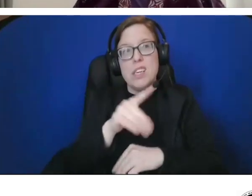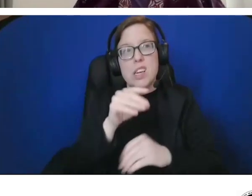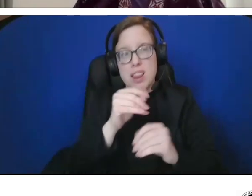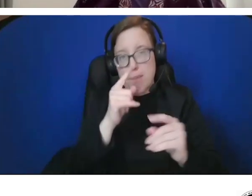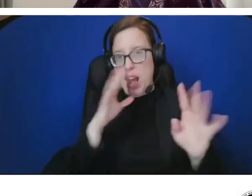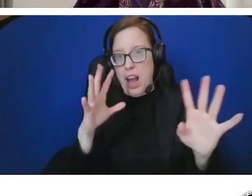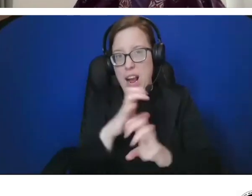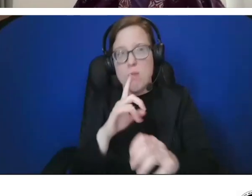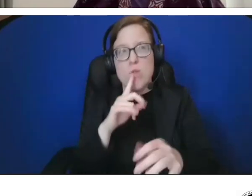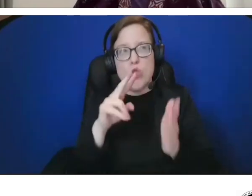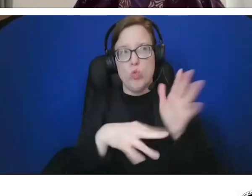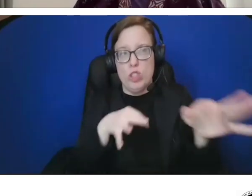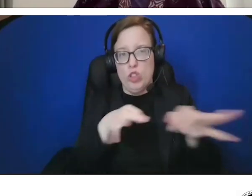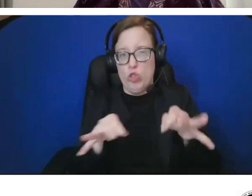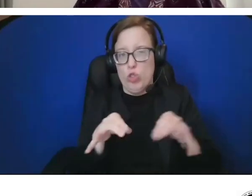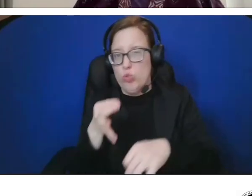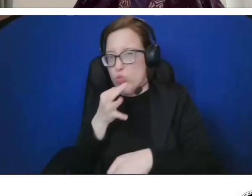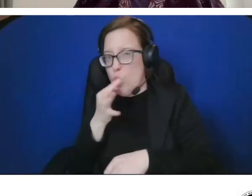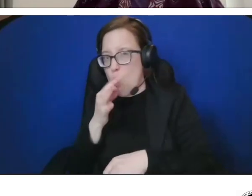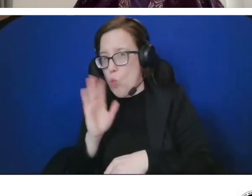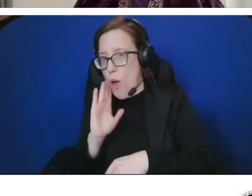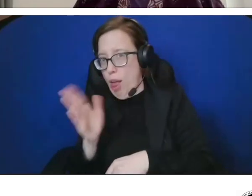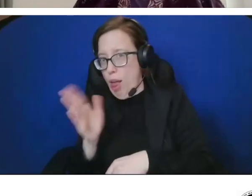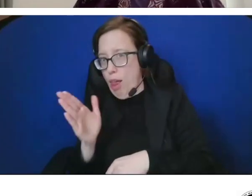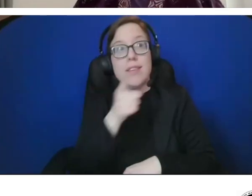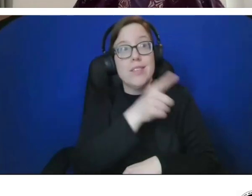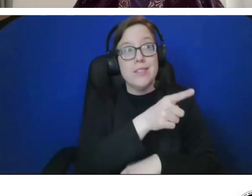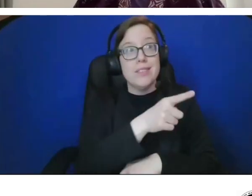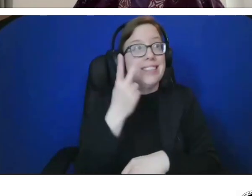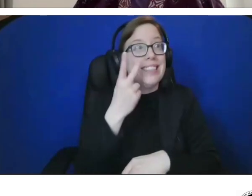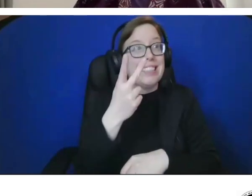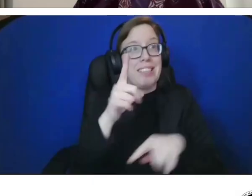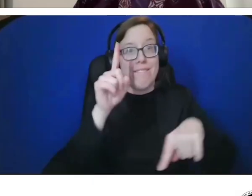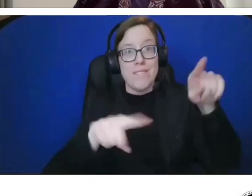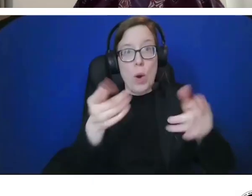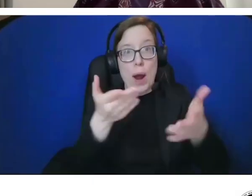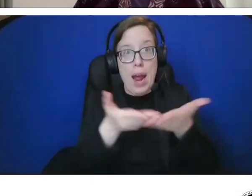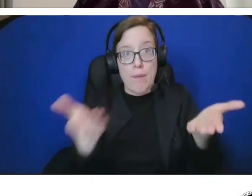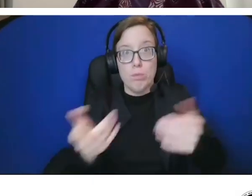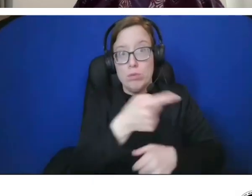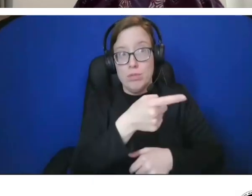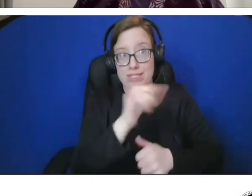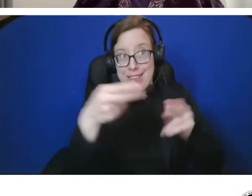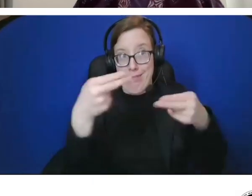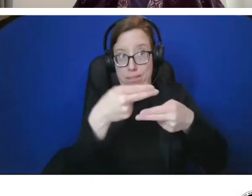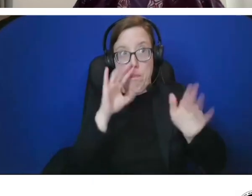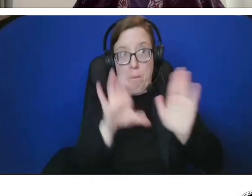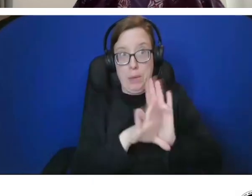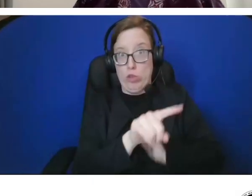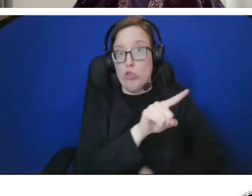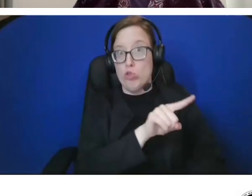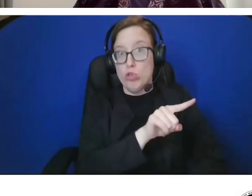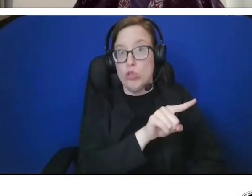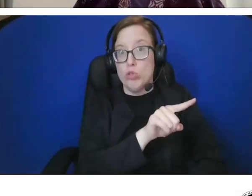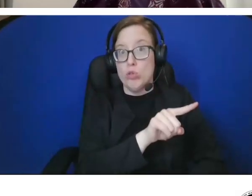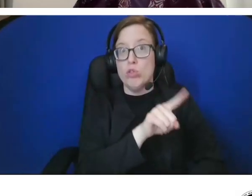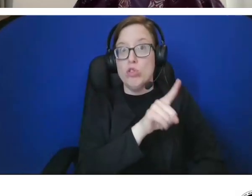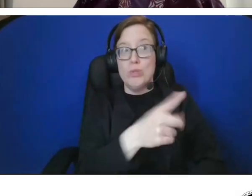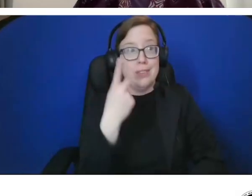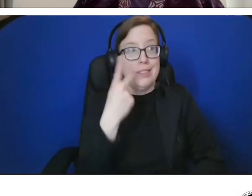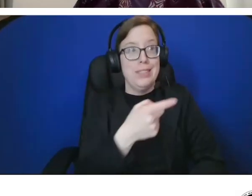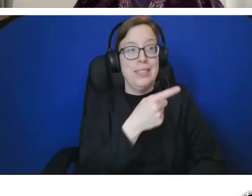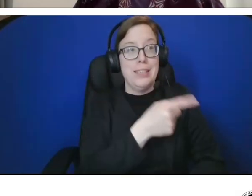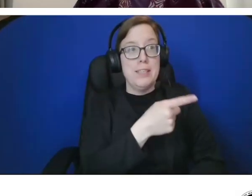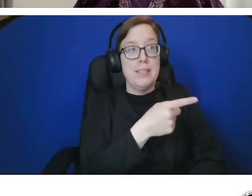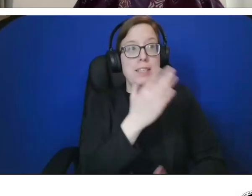one's more complex. I'll read the description in a moment, but you see the various objects in the slide, and you also